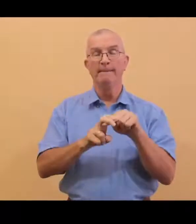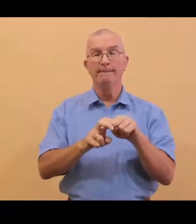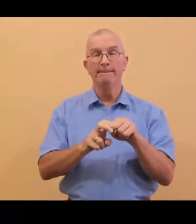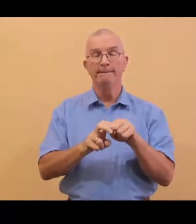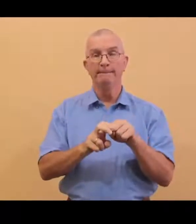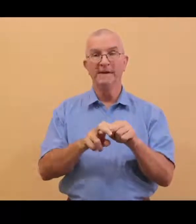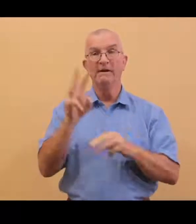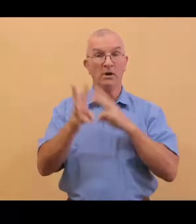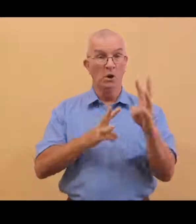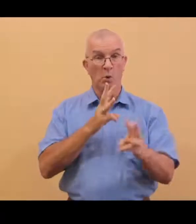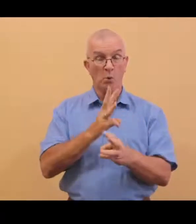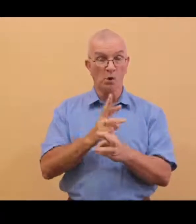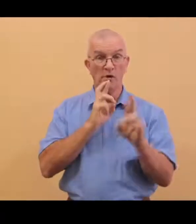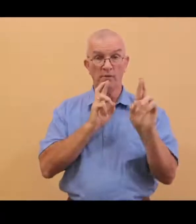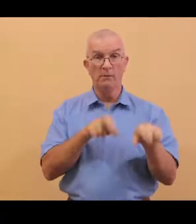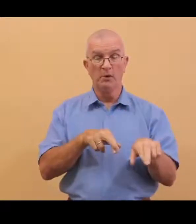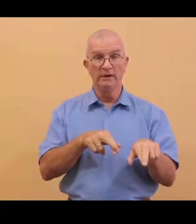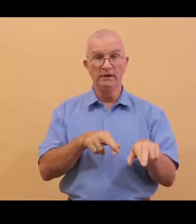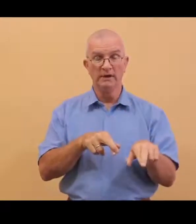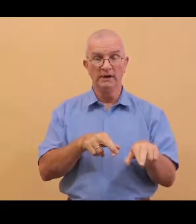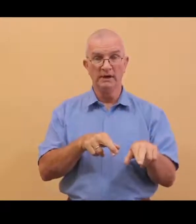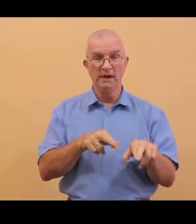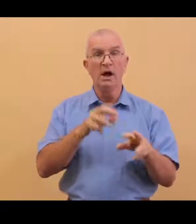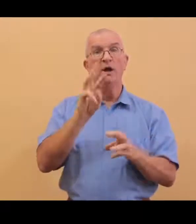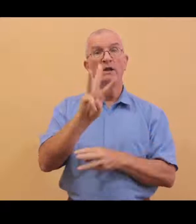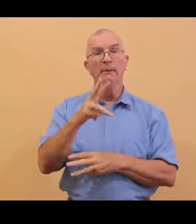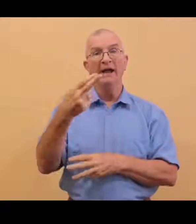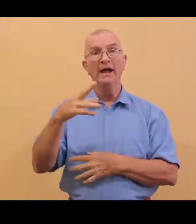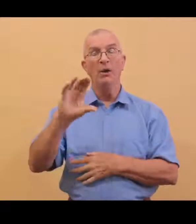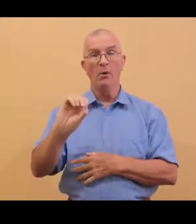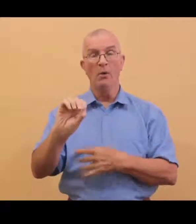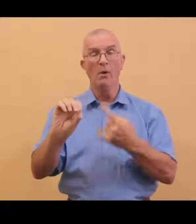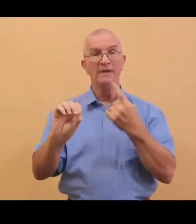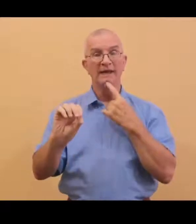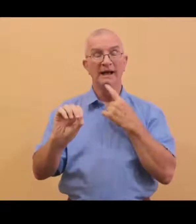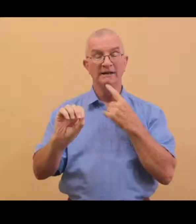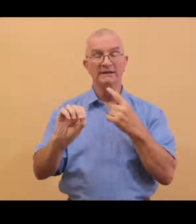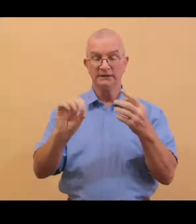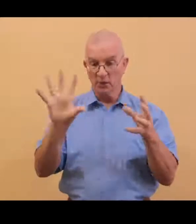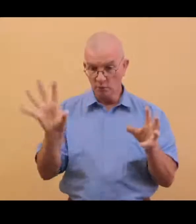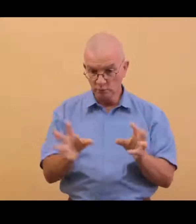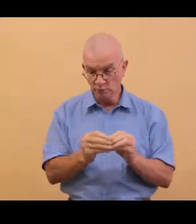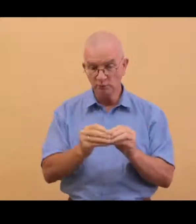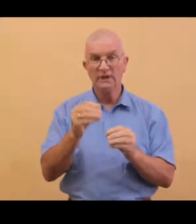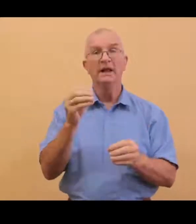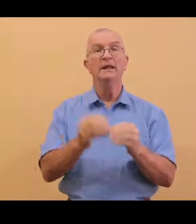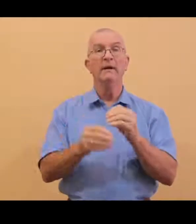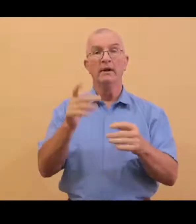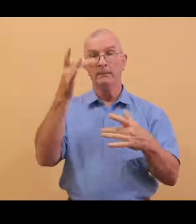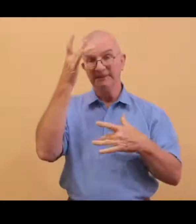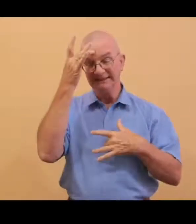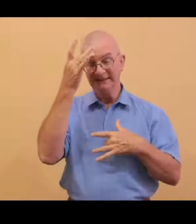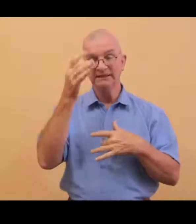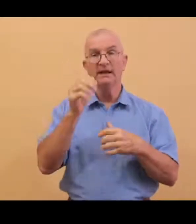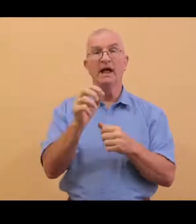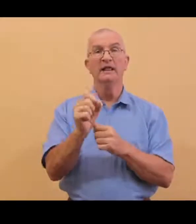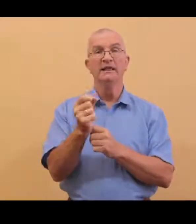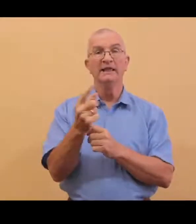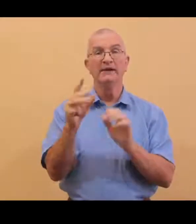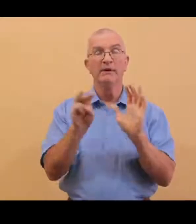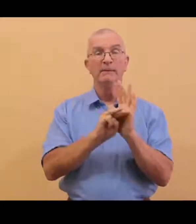for the global statistics. According to the World Health Organization, the total number of cases is